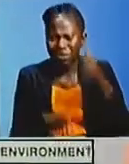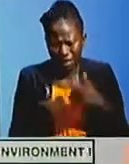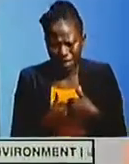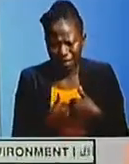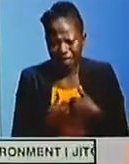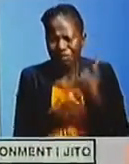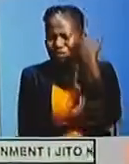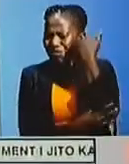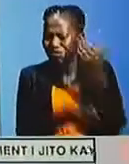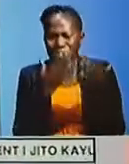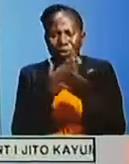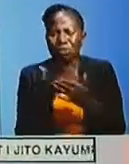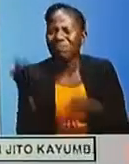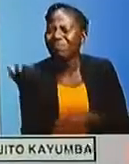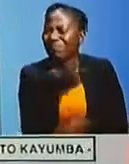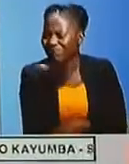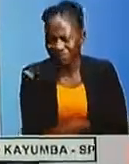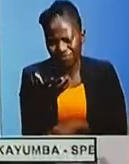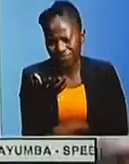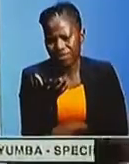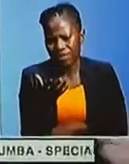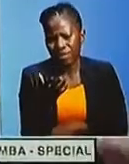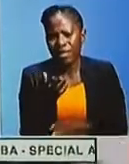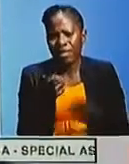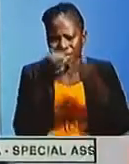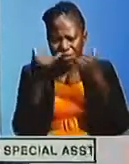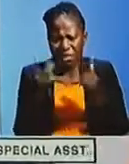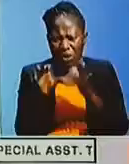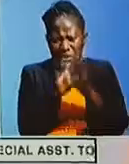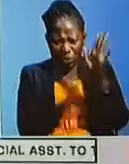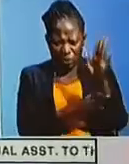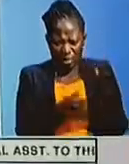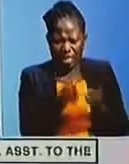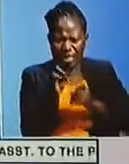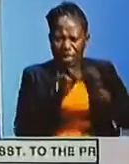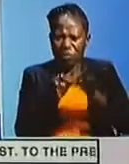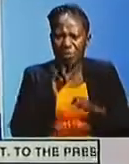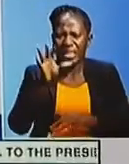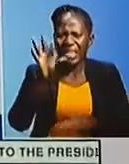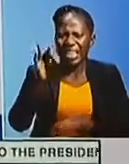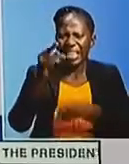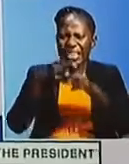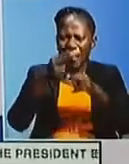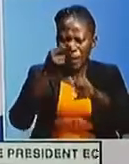or well-established systems. Instead of the Constitution talking about 9 months,